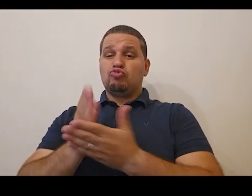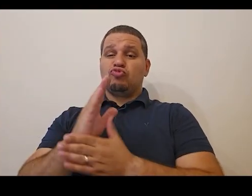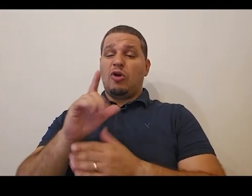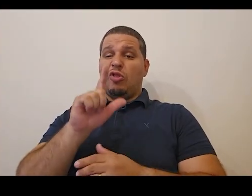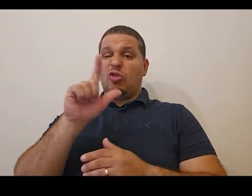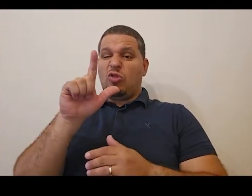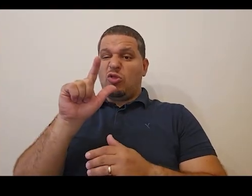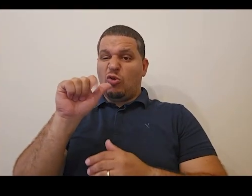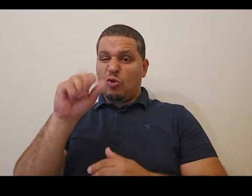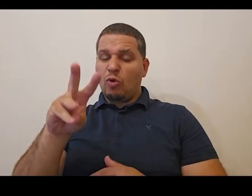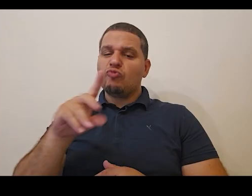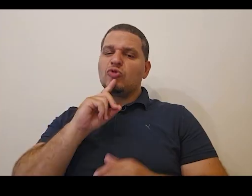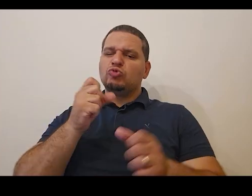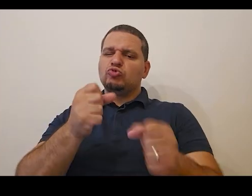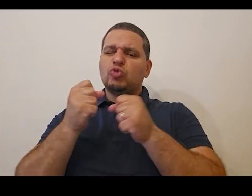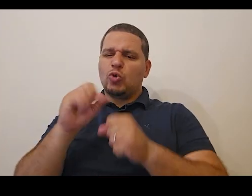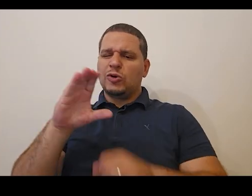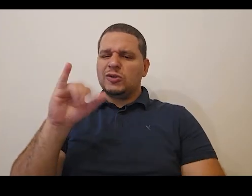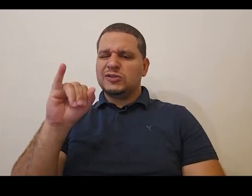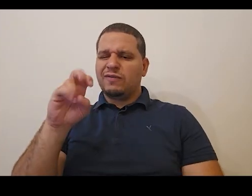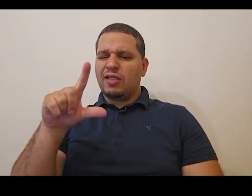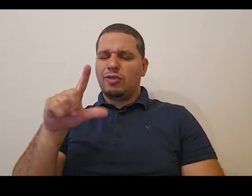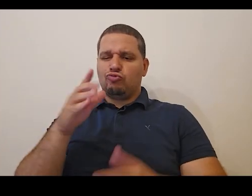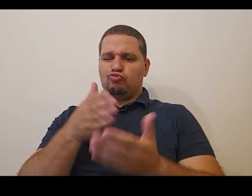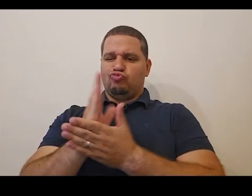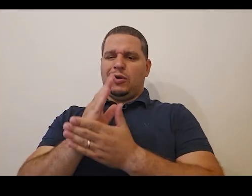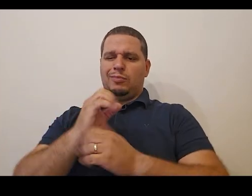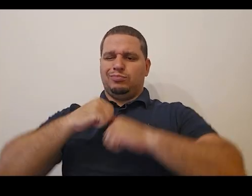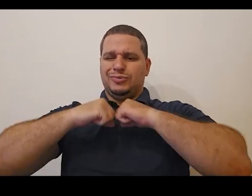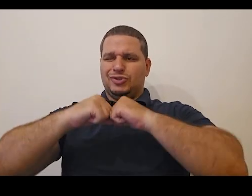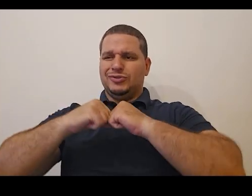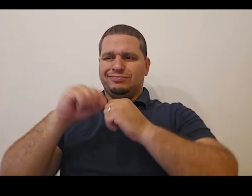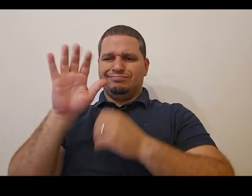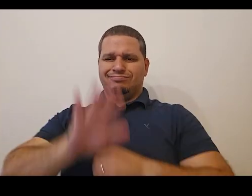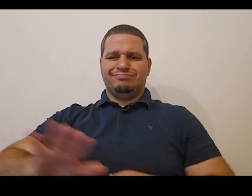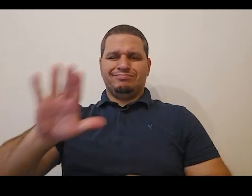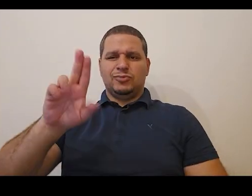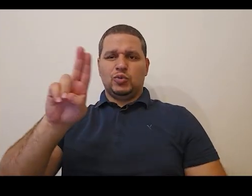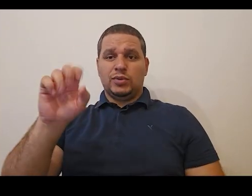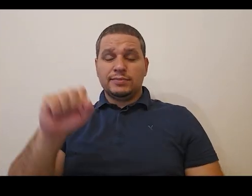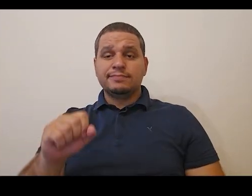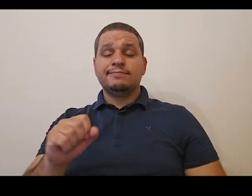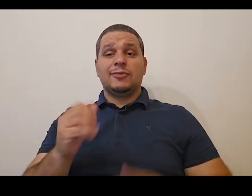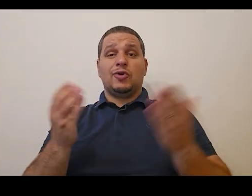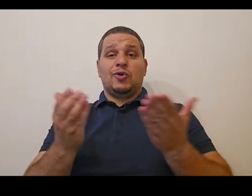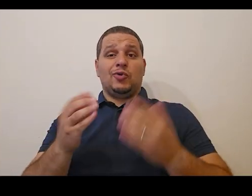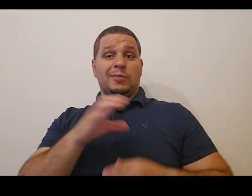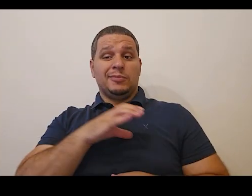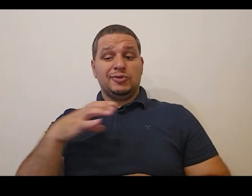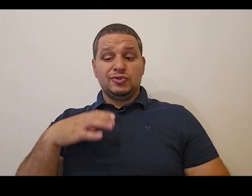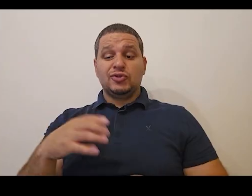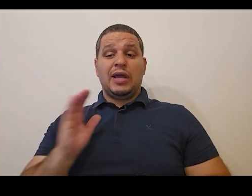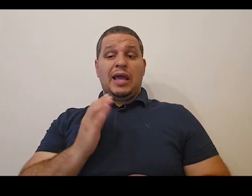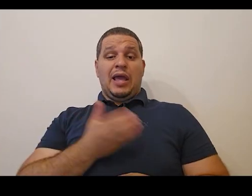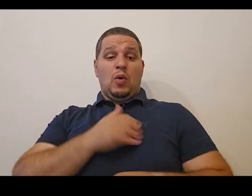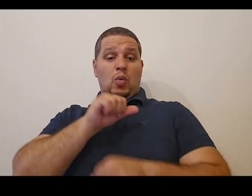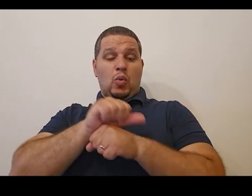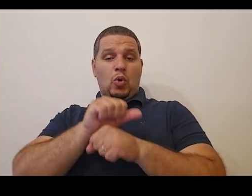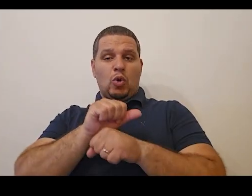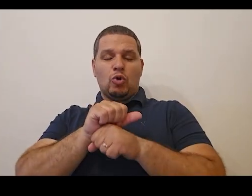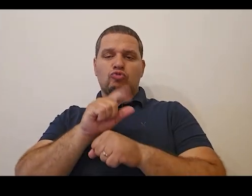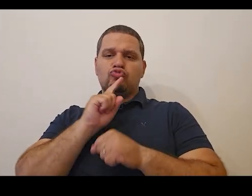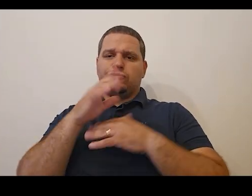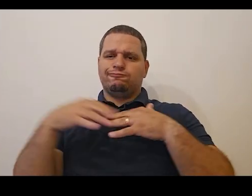of the strongest civil rights protections in the nation. Here at the Commission, our work